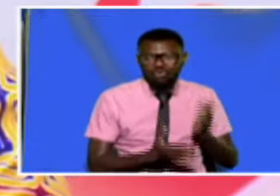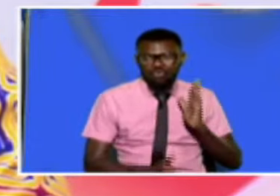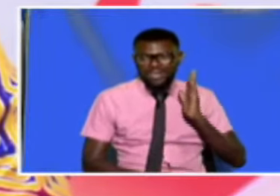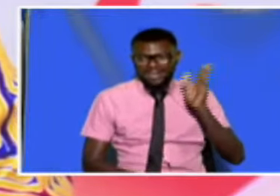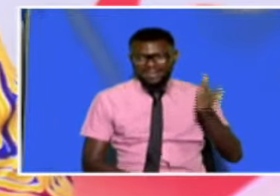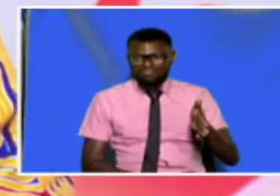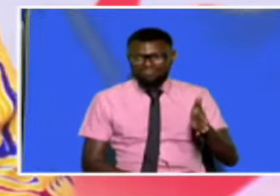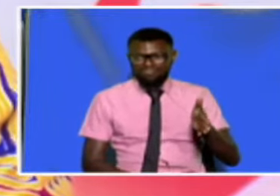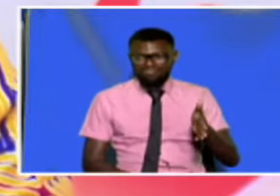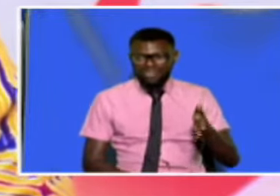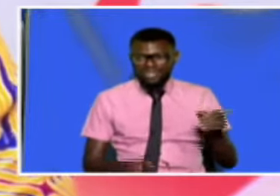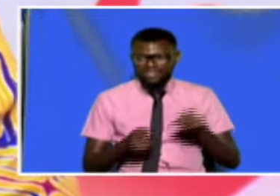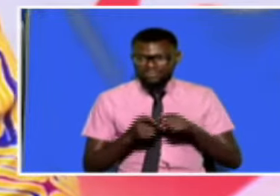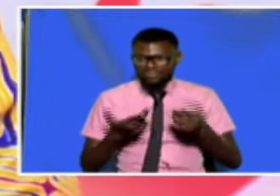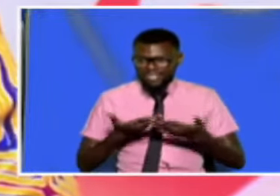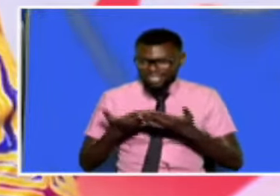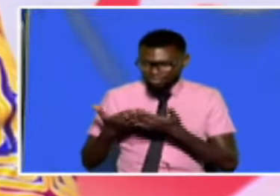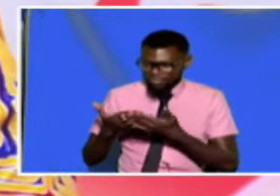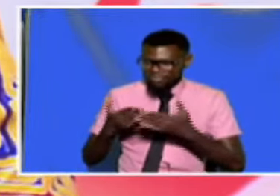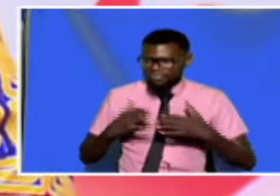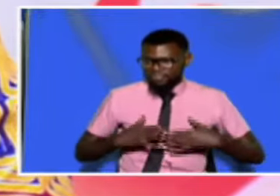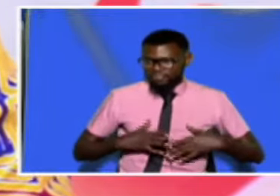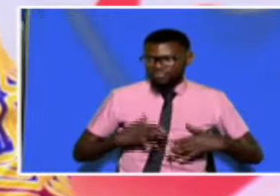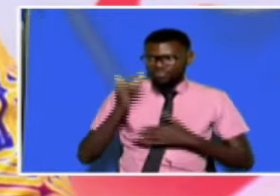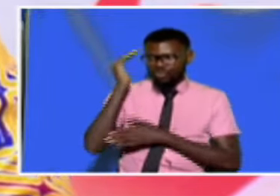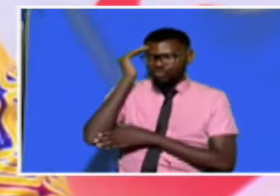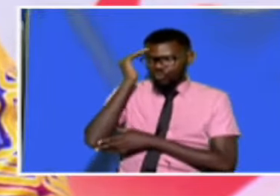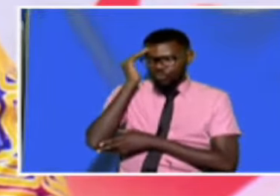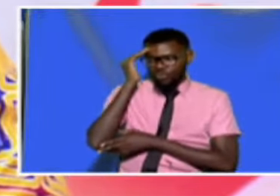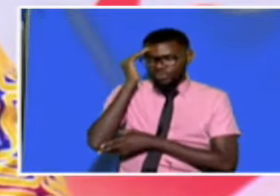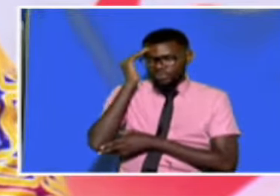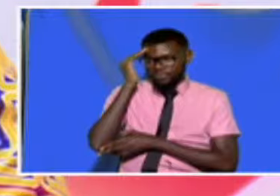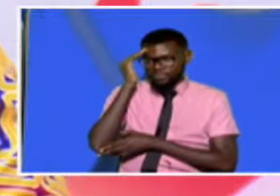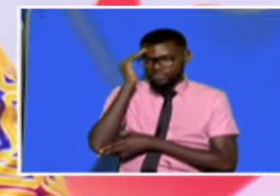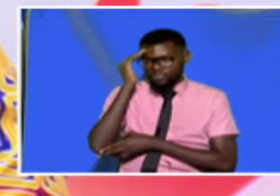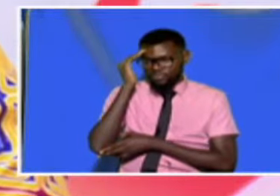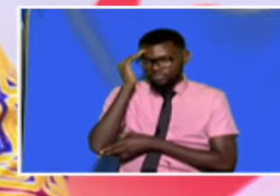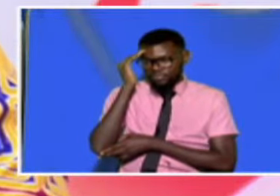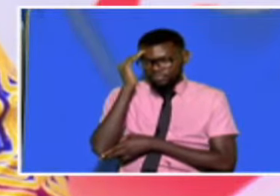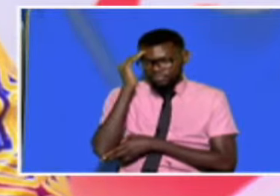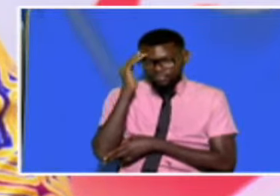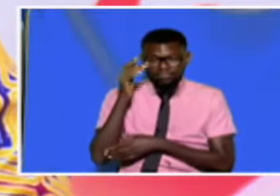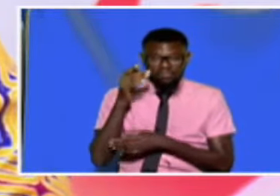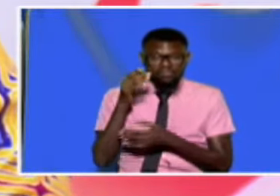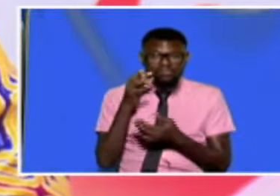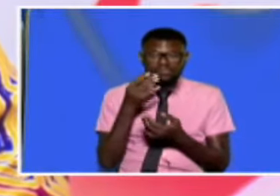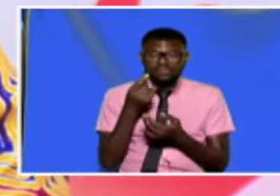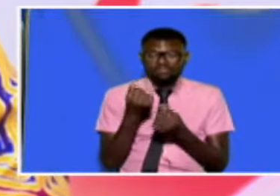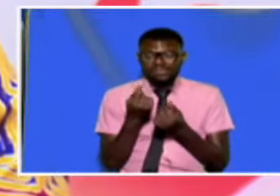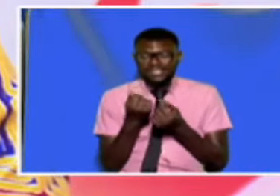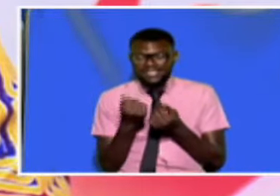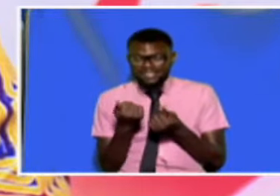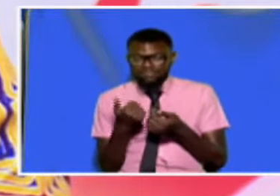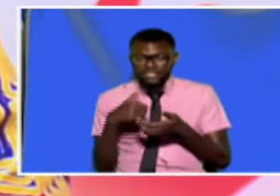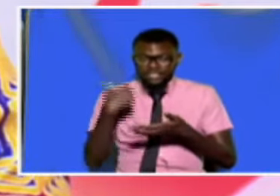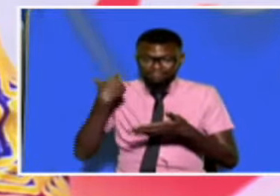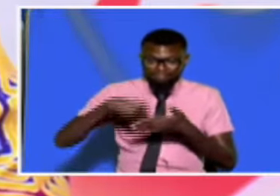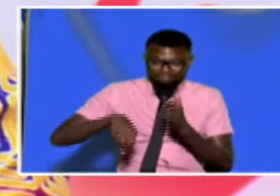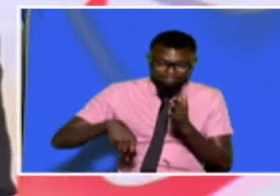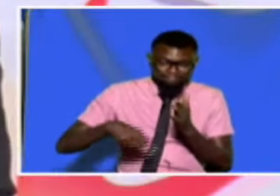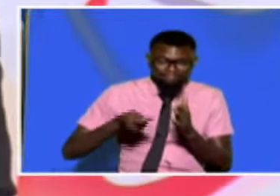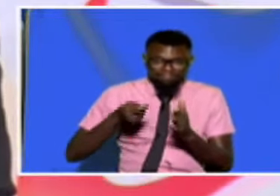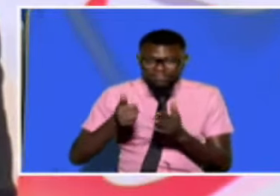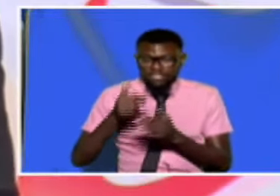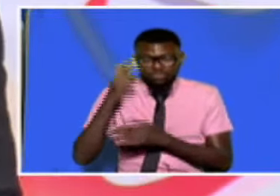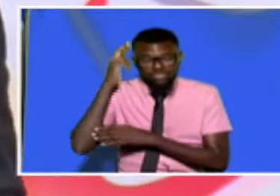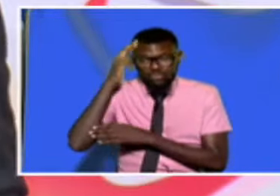them appreciate the rationale behind the fees and charges they pay.